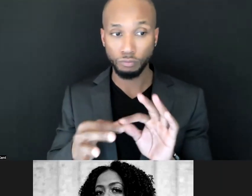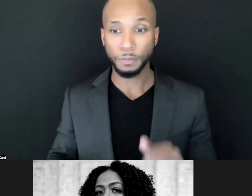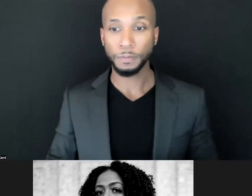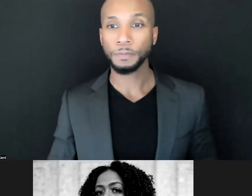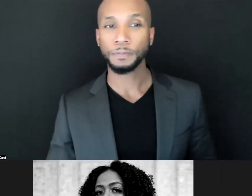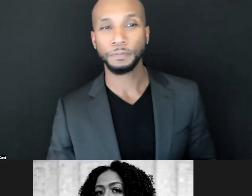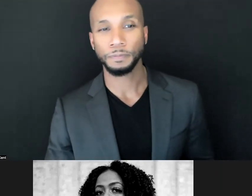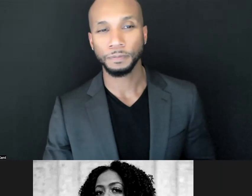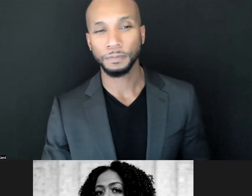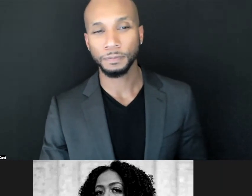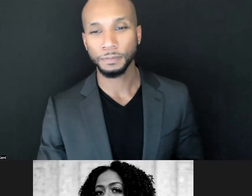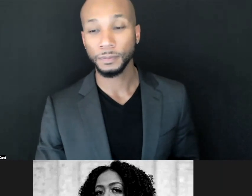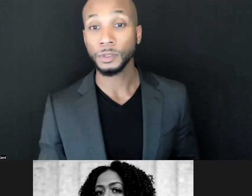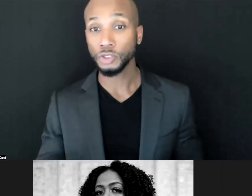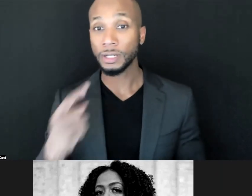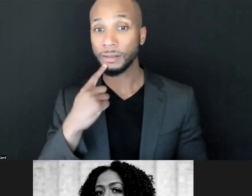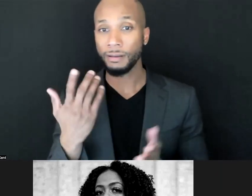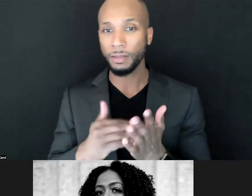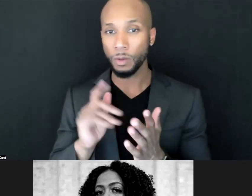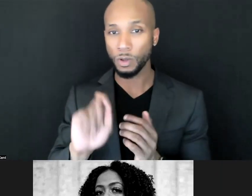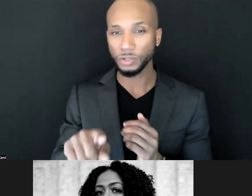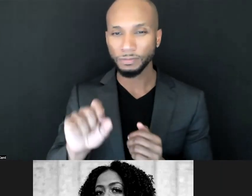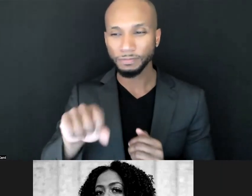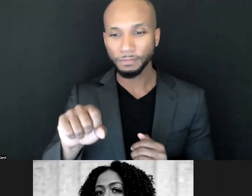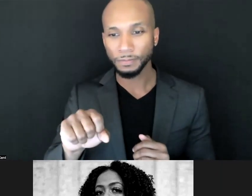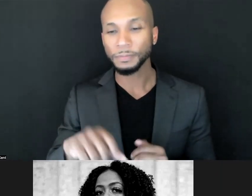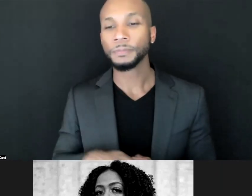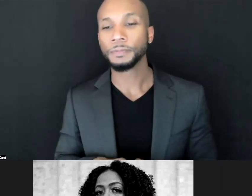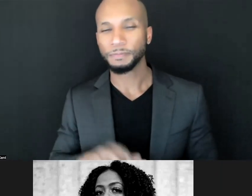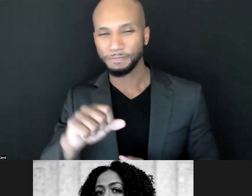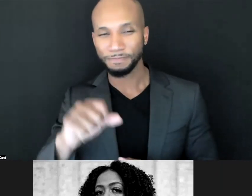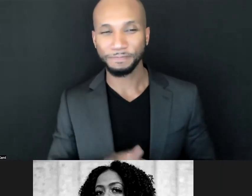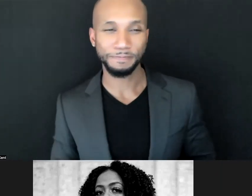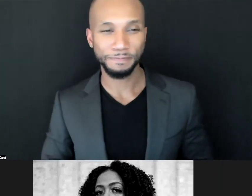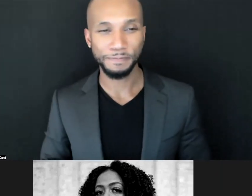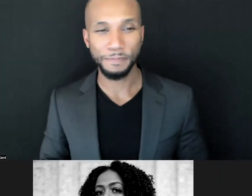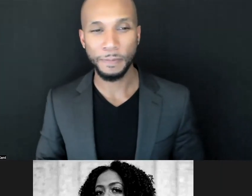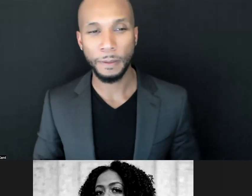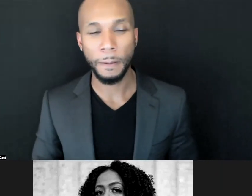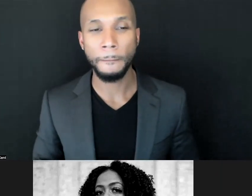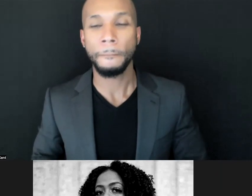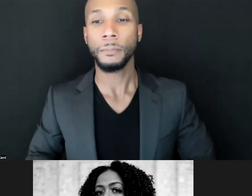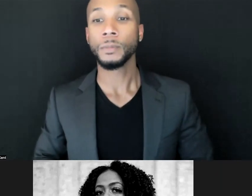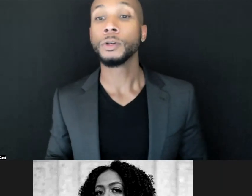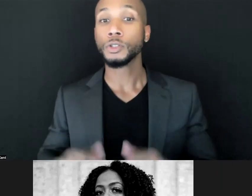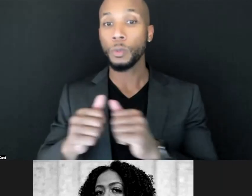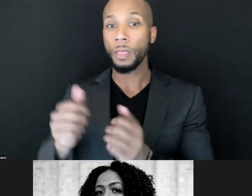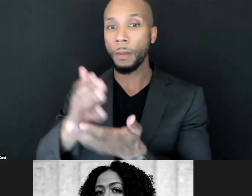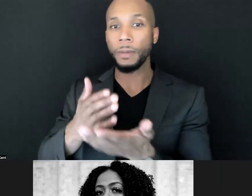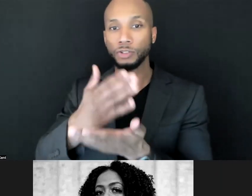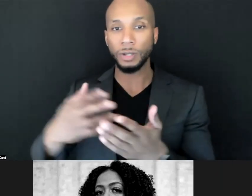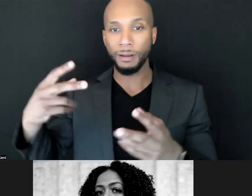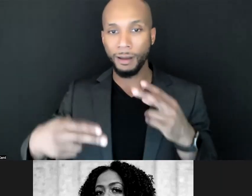Sure. should I repeat the question? Yeah. Or yeah. Um, so with the budget cuts